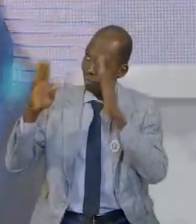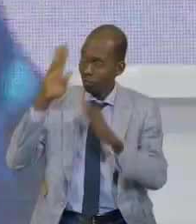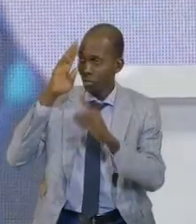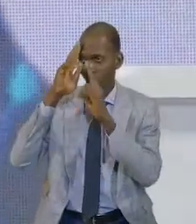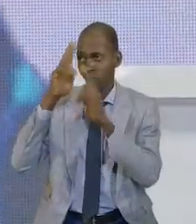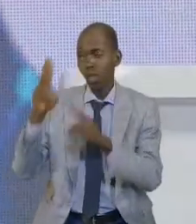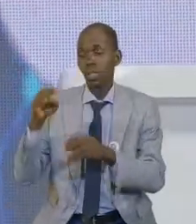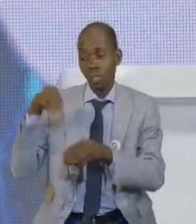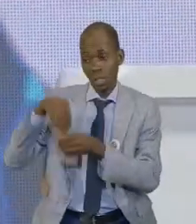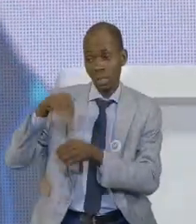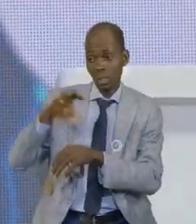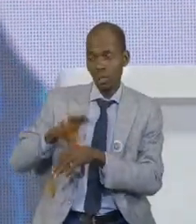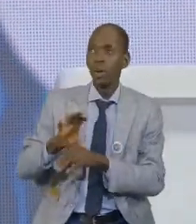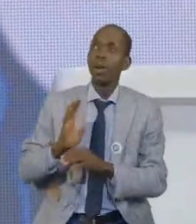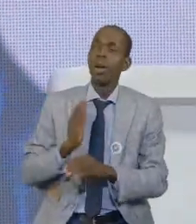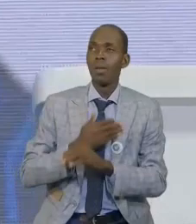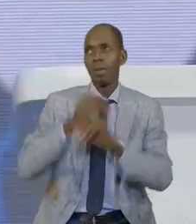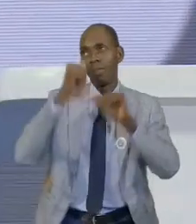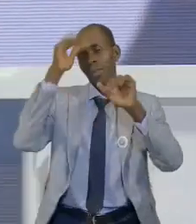heaven